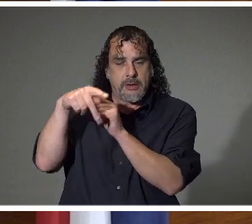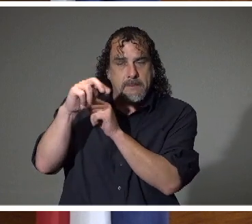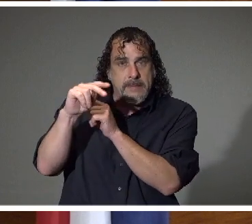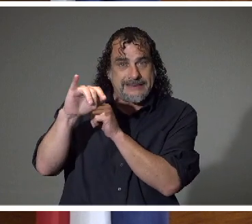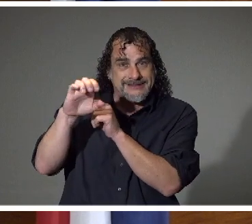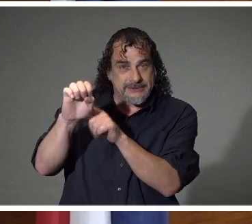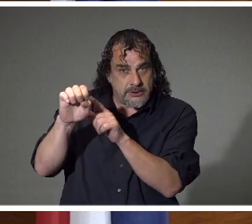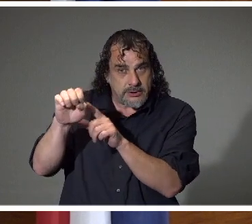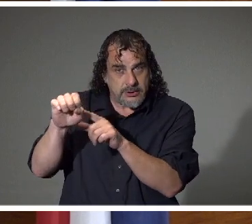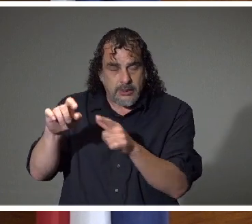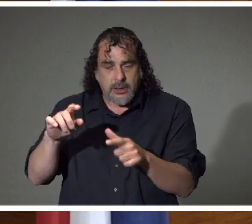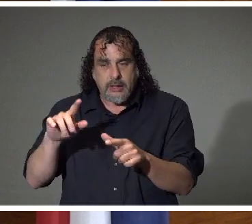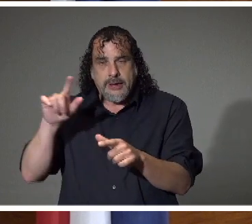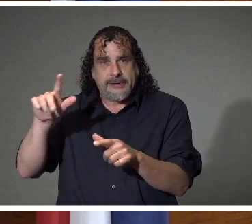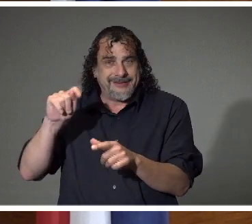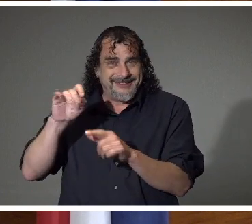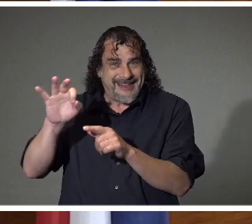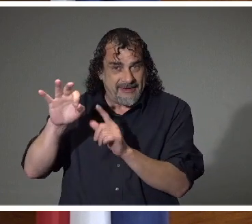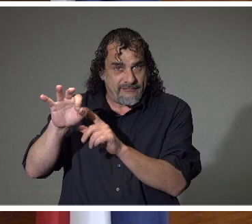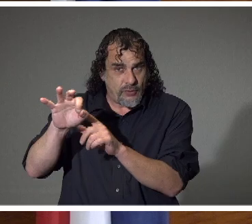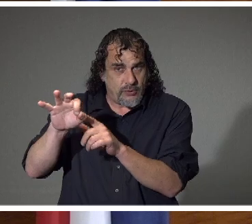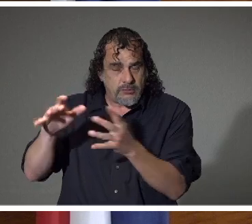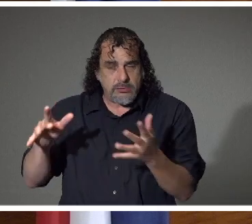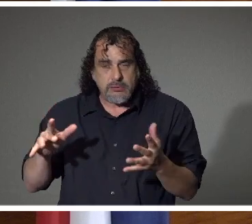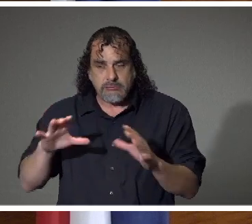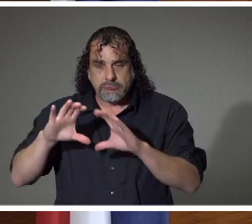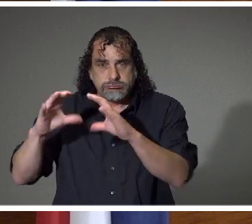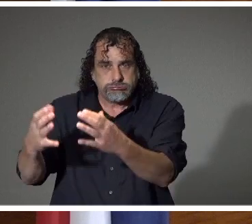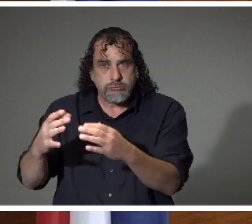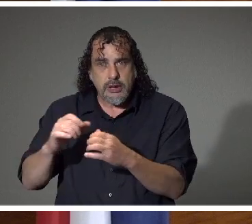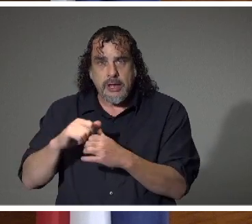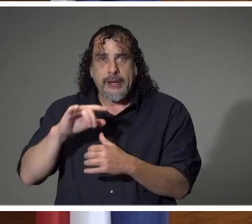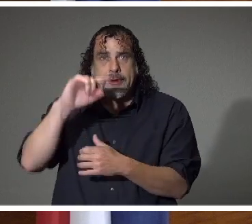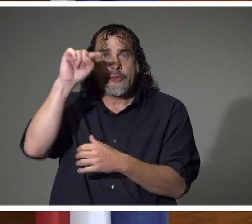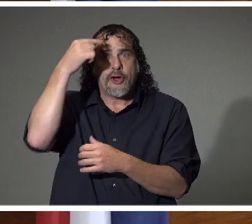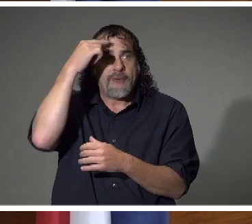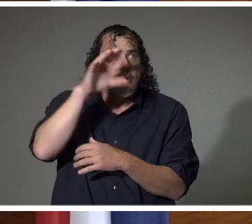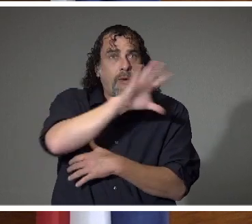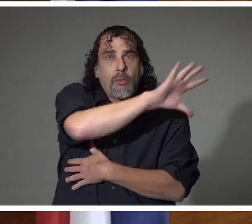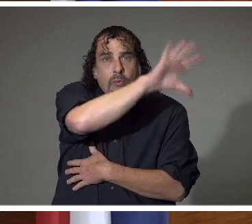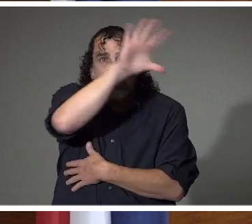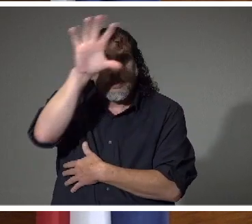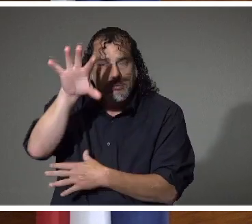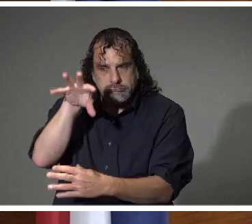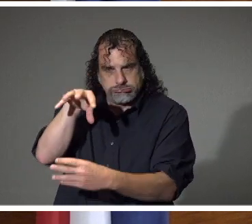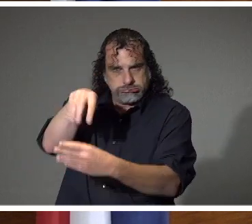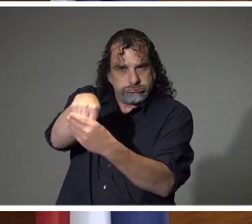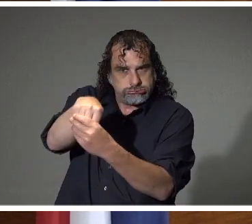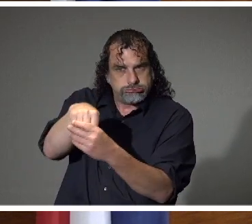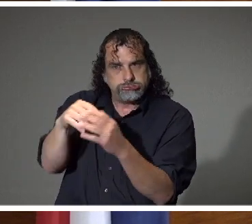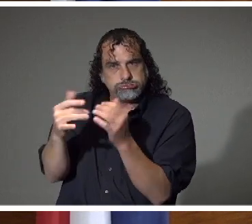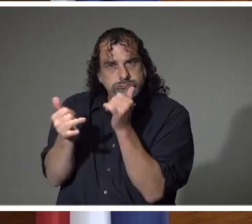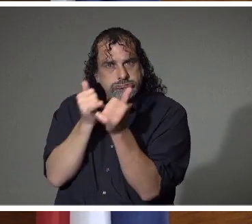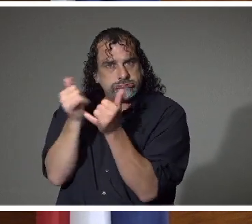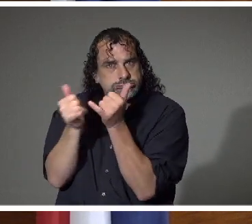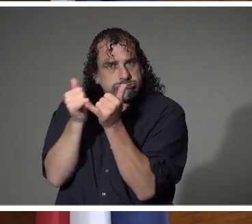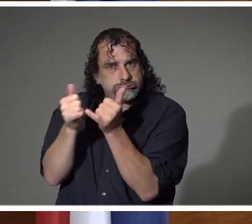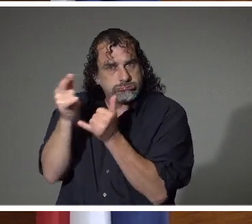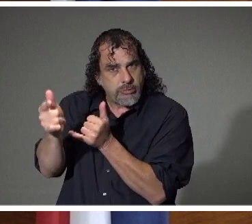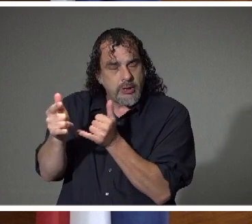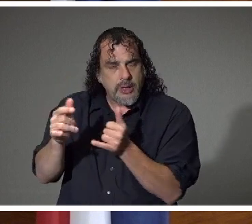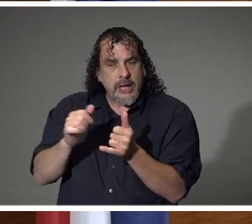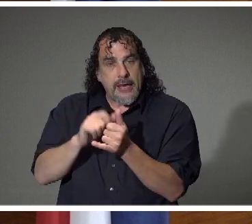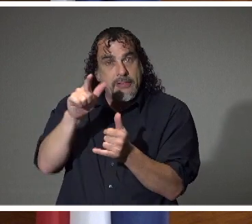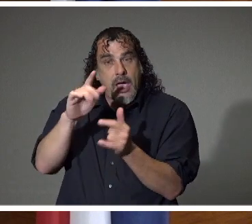the coronavirus task force. Virtually every governor across the nation participated, and the primary focus of